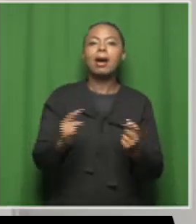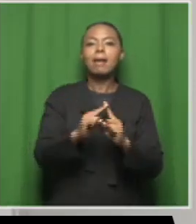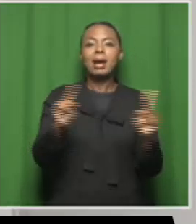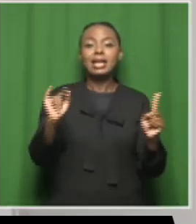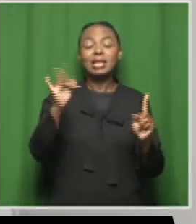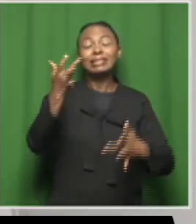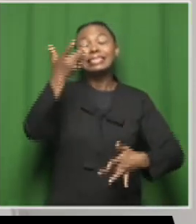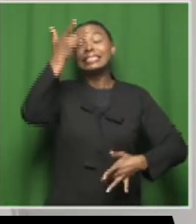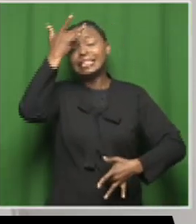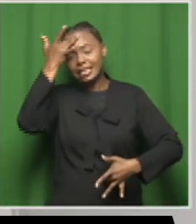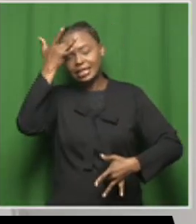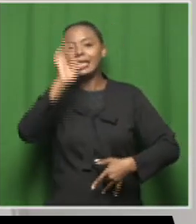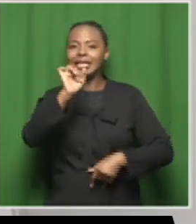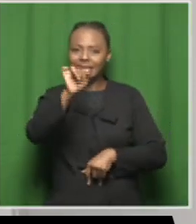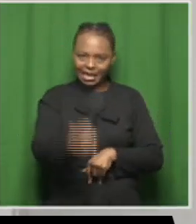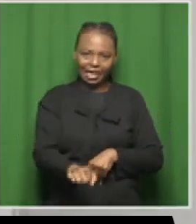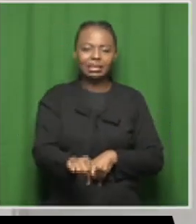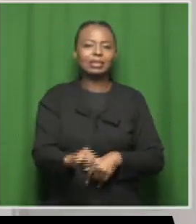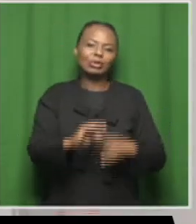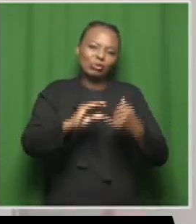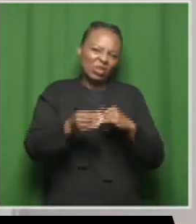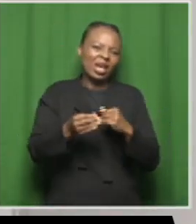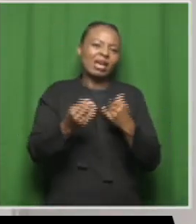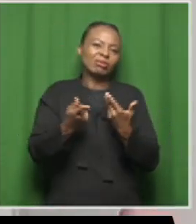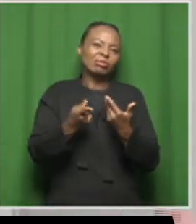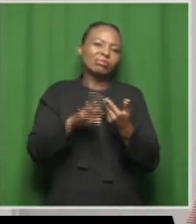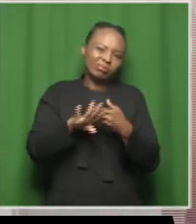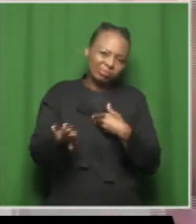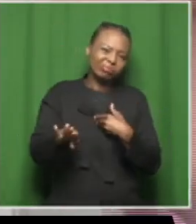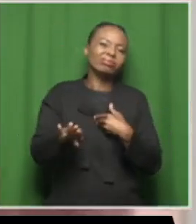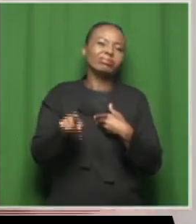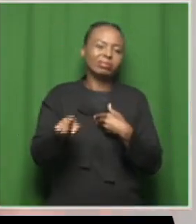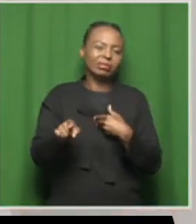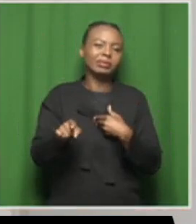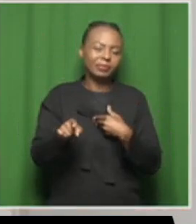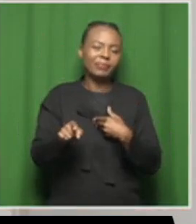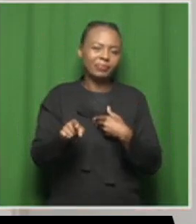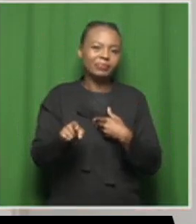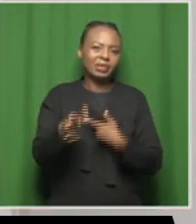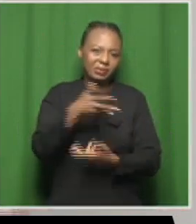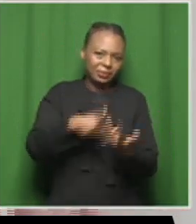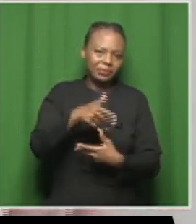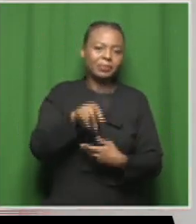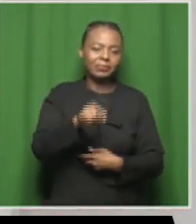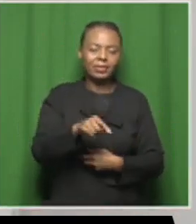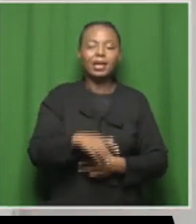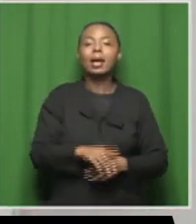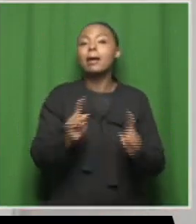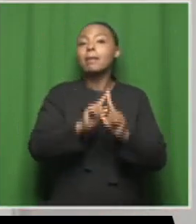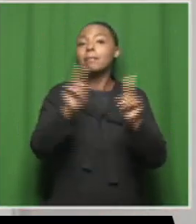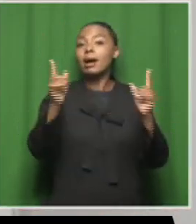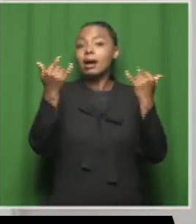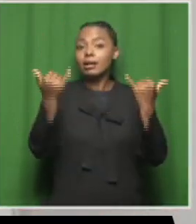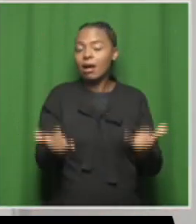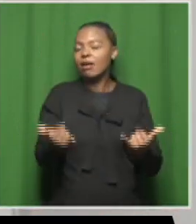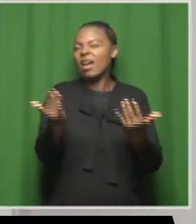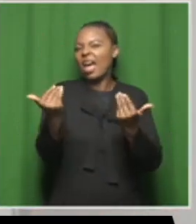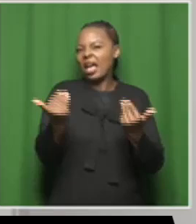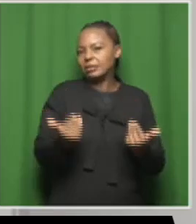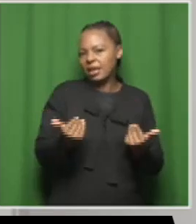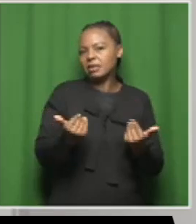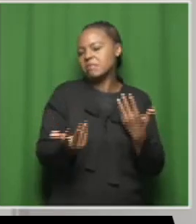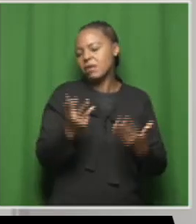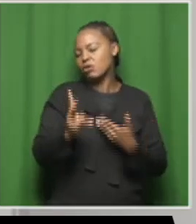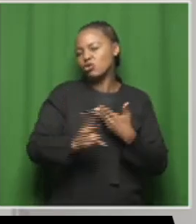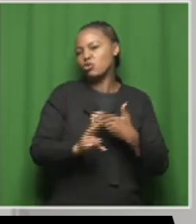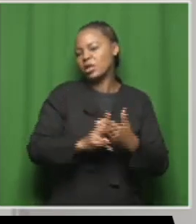common sense, yeah. And so, and what's going to happen now, what we expect to happen in the next 2